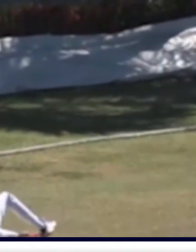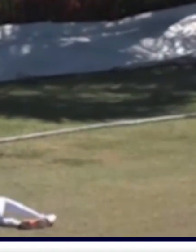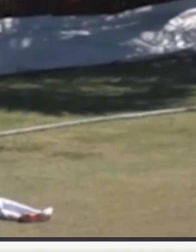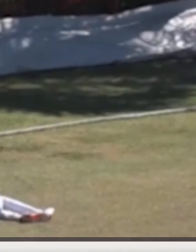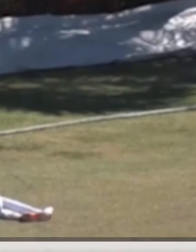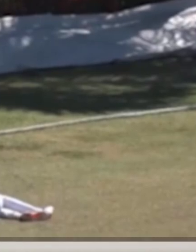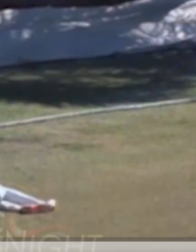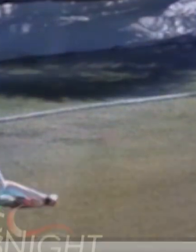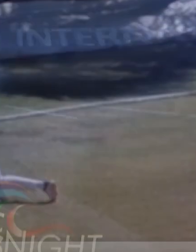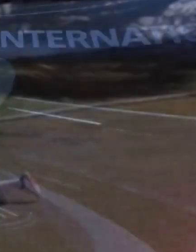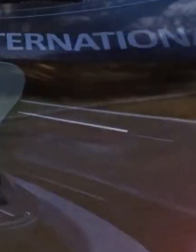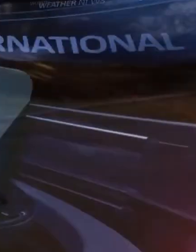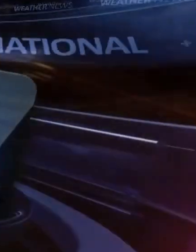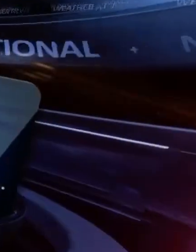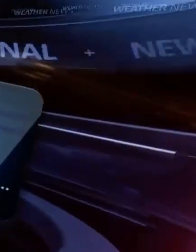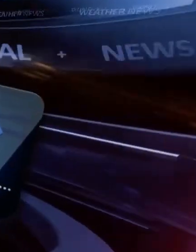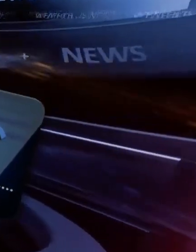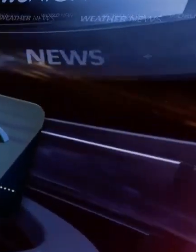series.